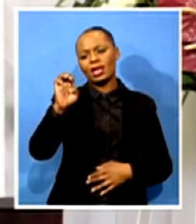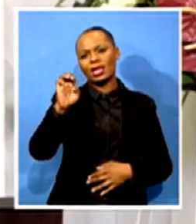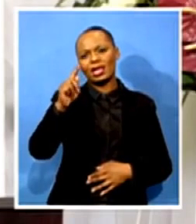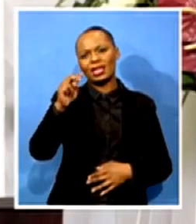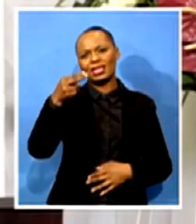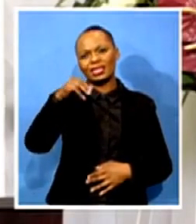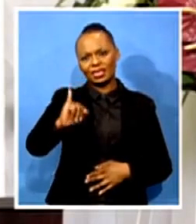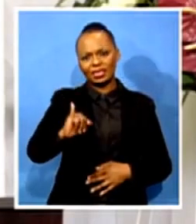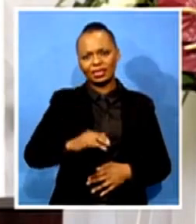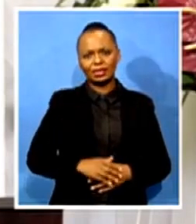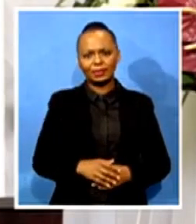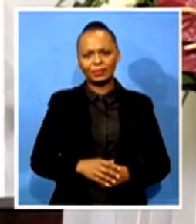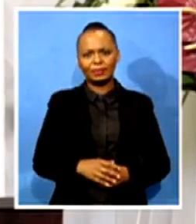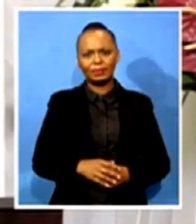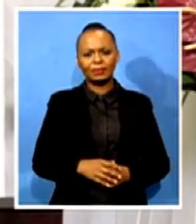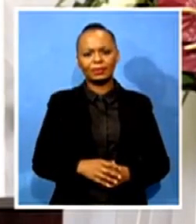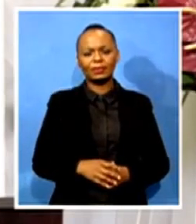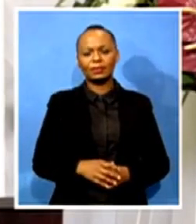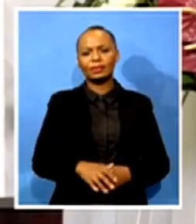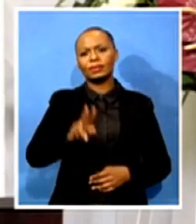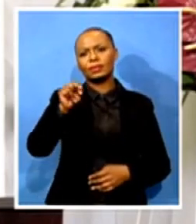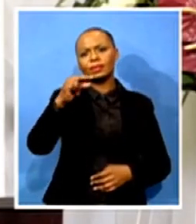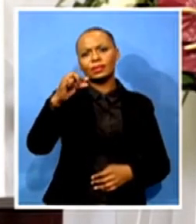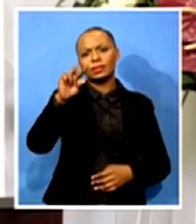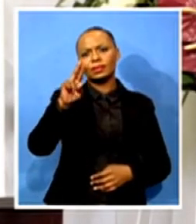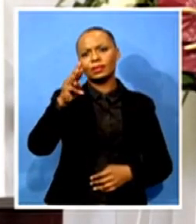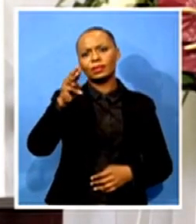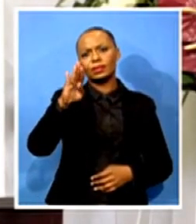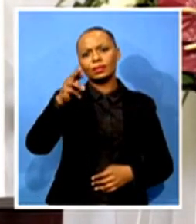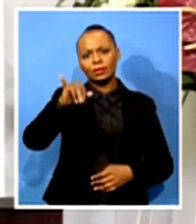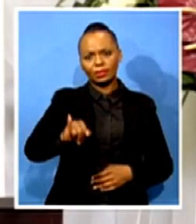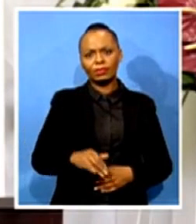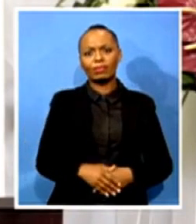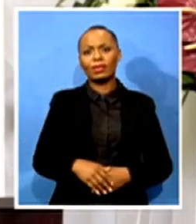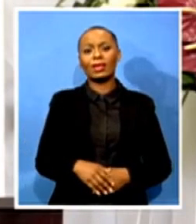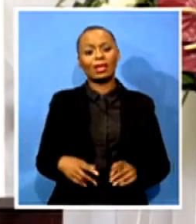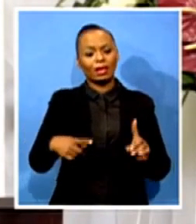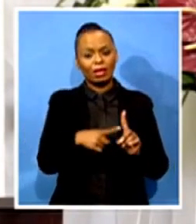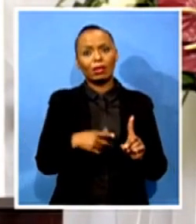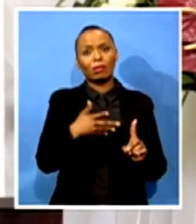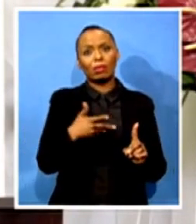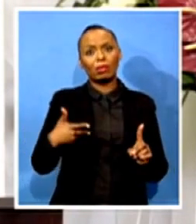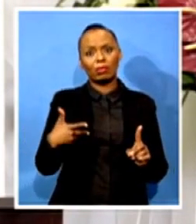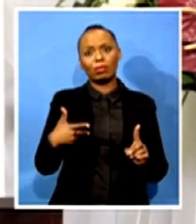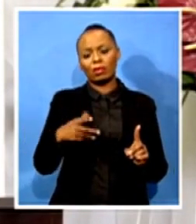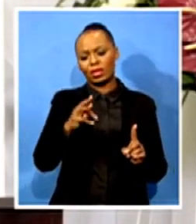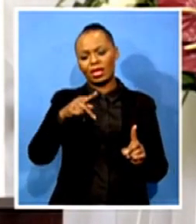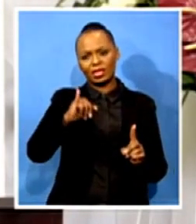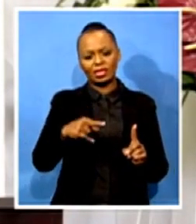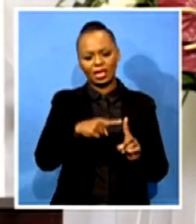Ngubane. And that Mamugeti happened to be a councillor, eNingizimu